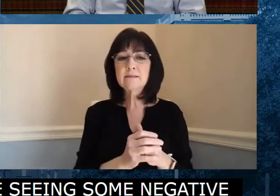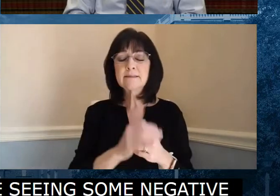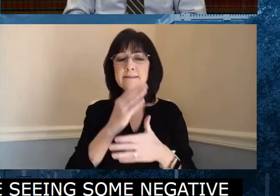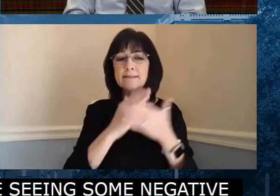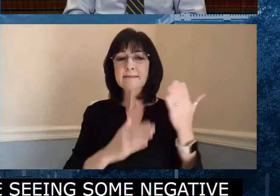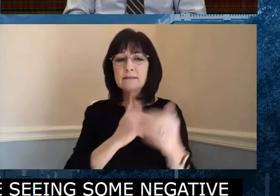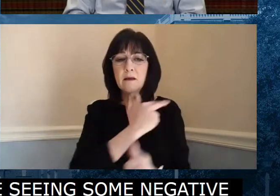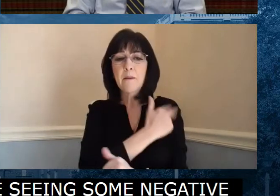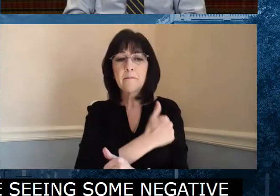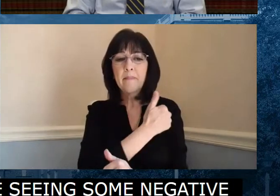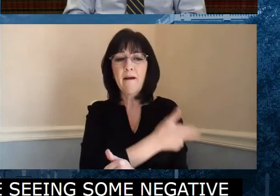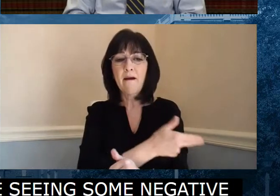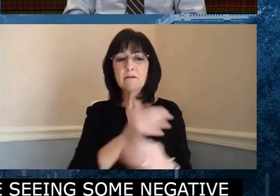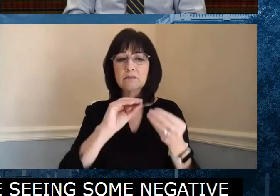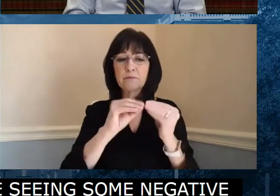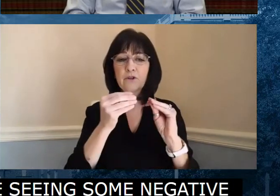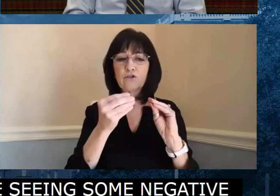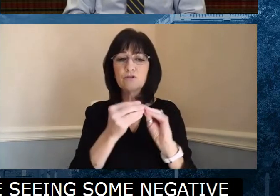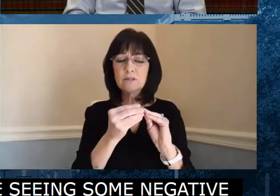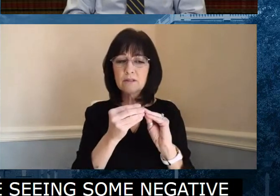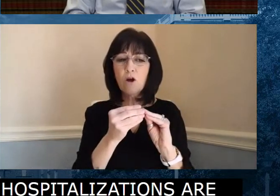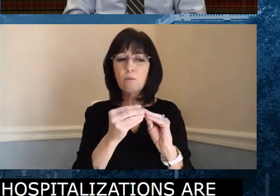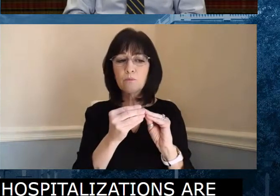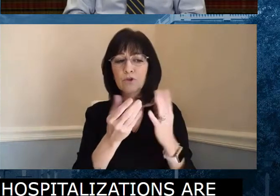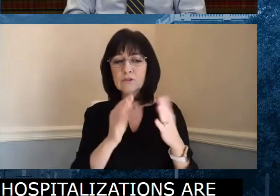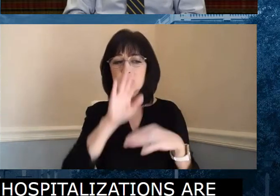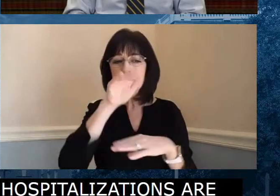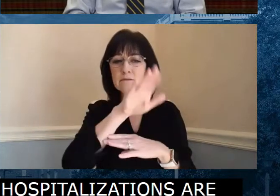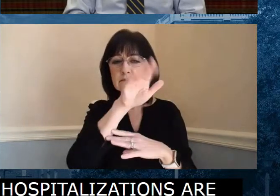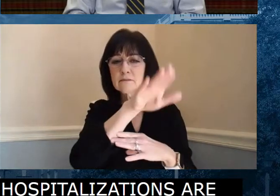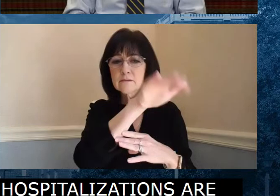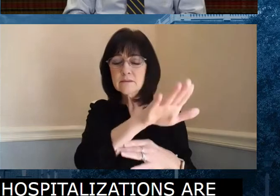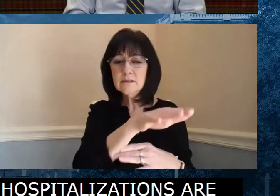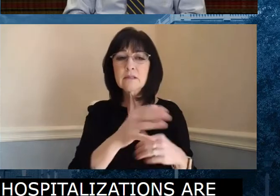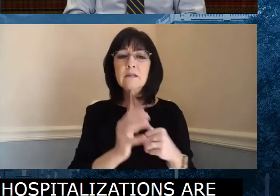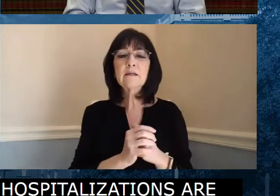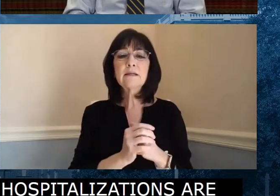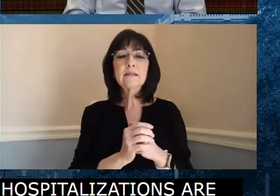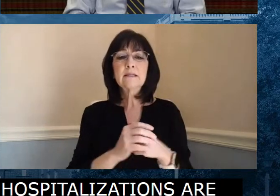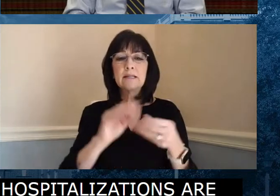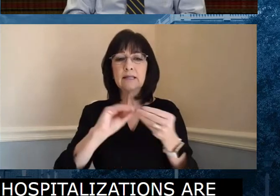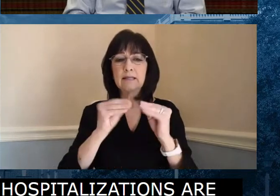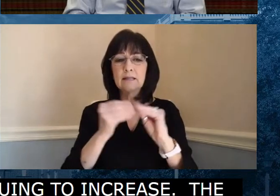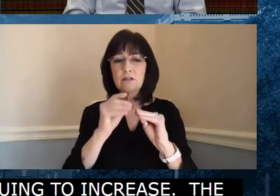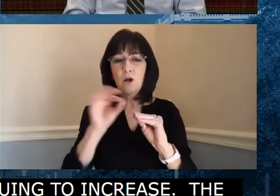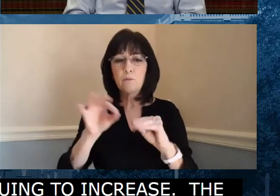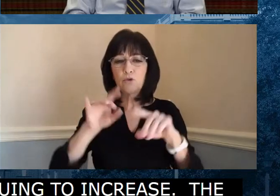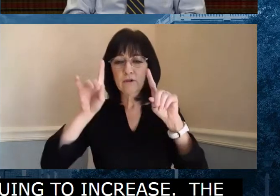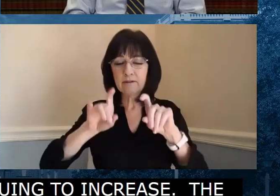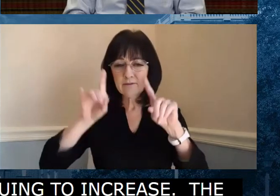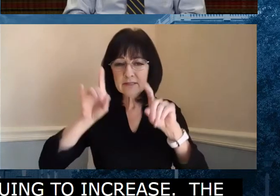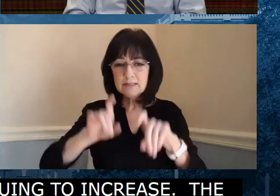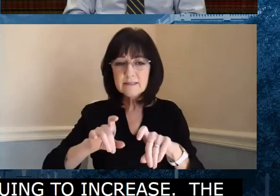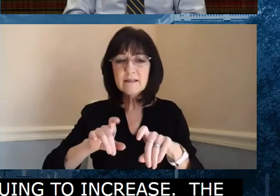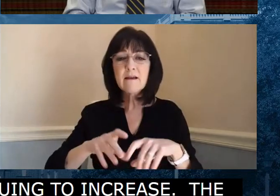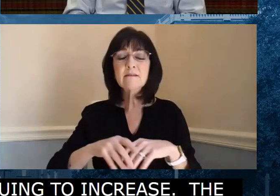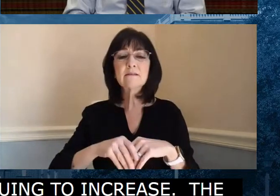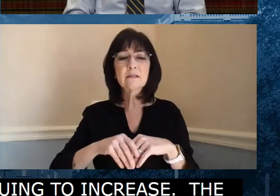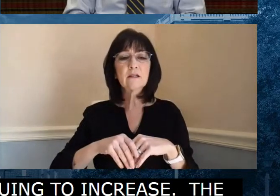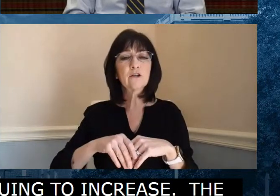increase. The number of tests, AJ, are holding a little bit strong now, a little bit up, a tick up this week at around